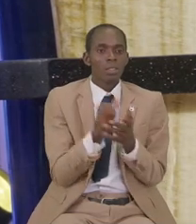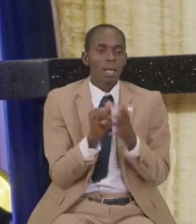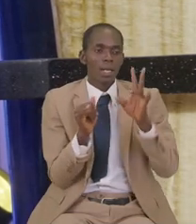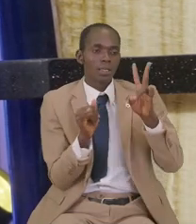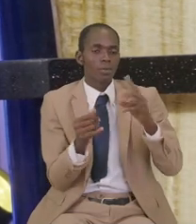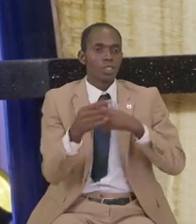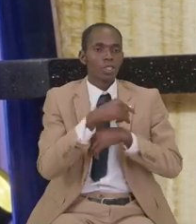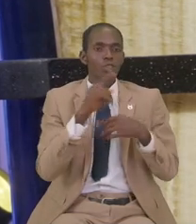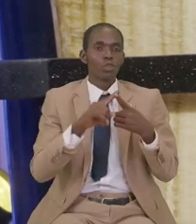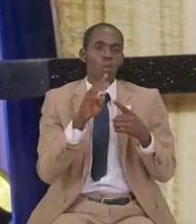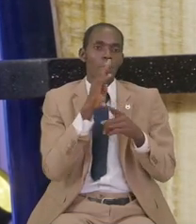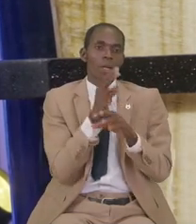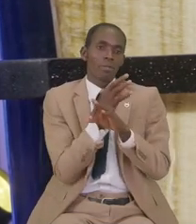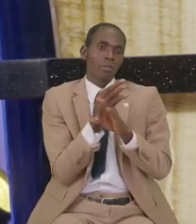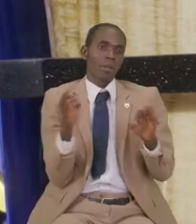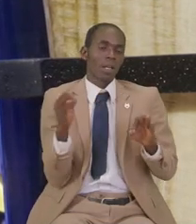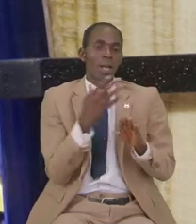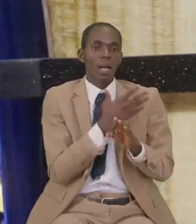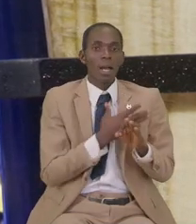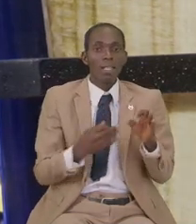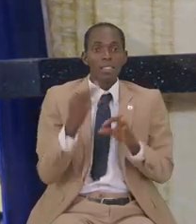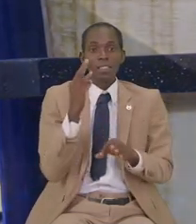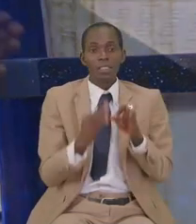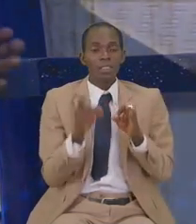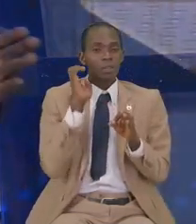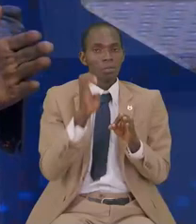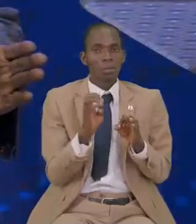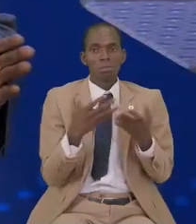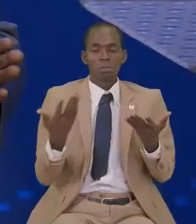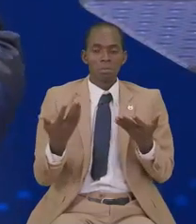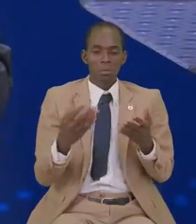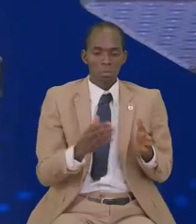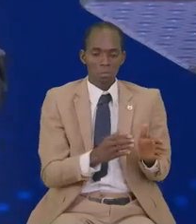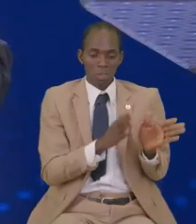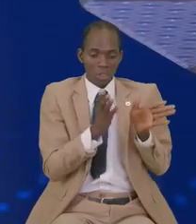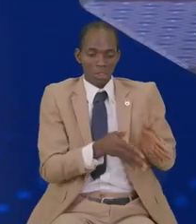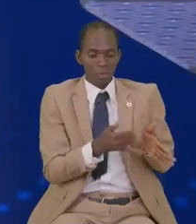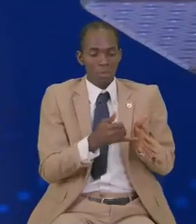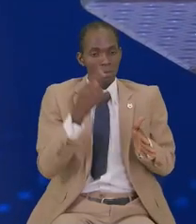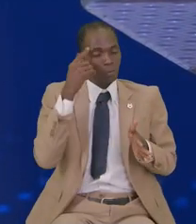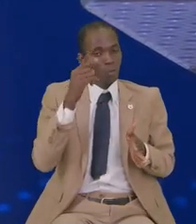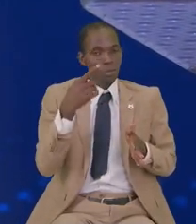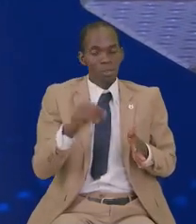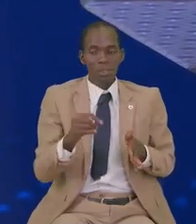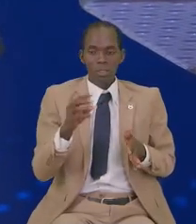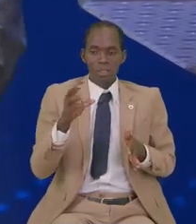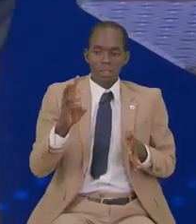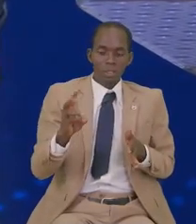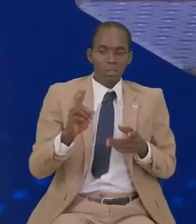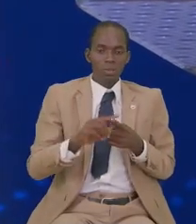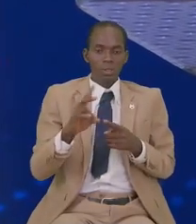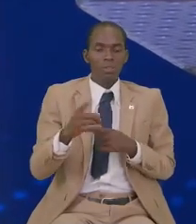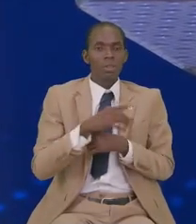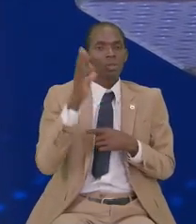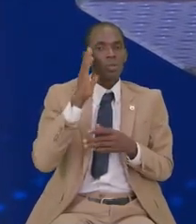be free. And then if they left it over on the sixth day to the seventh day, it will breed worms. And he wanted that